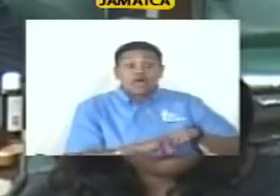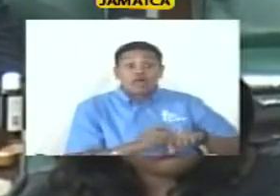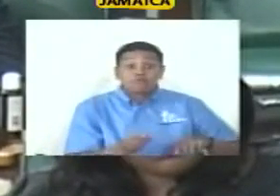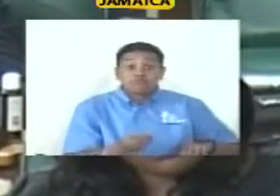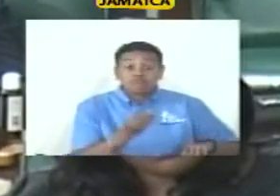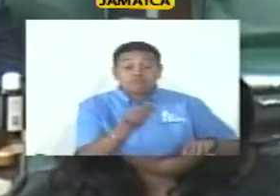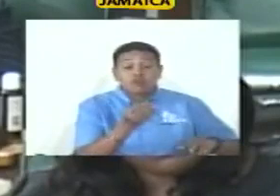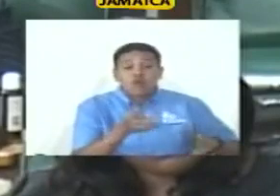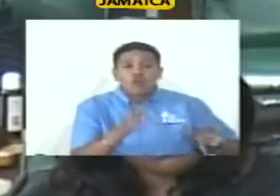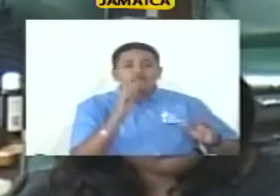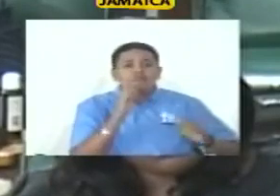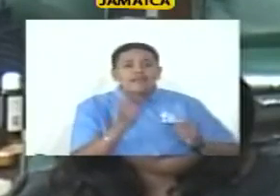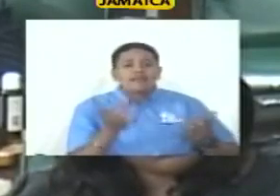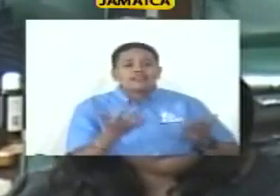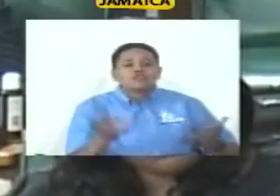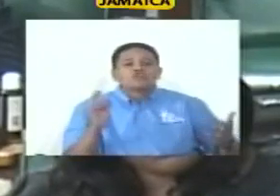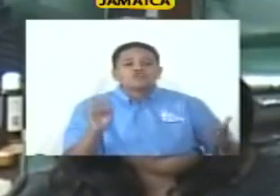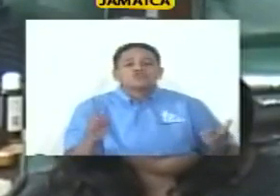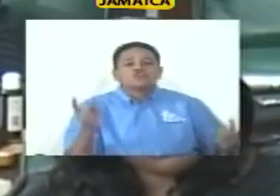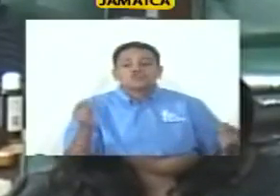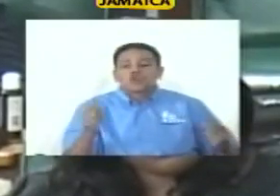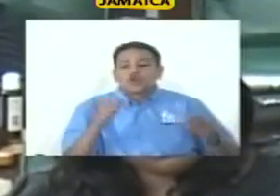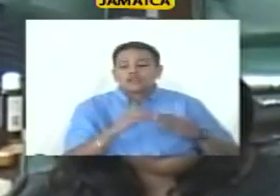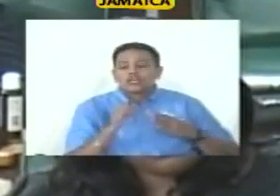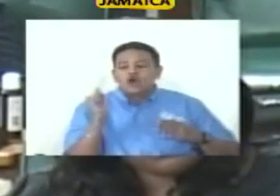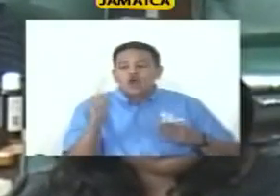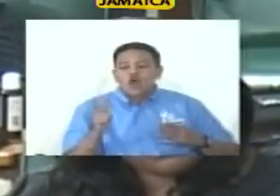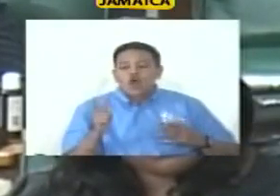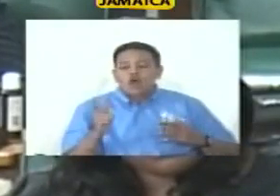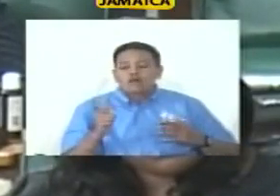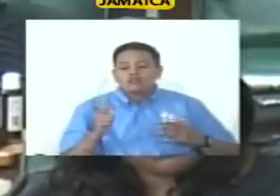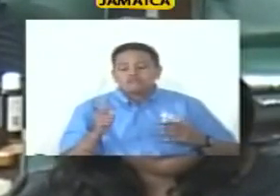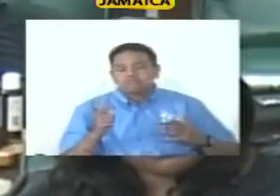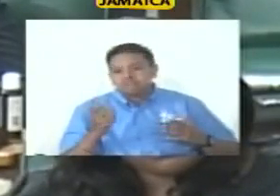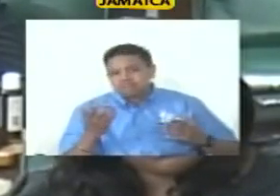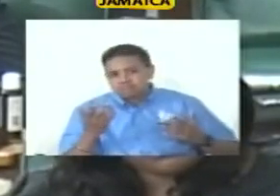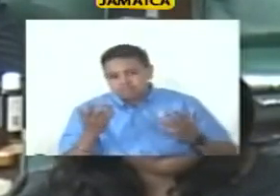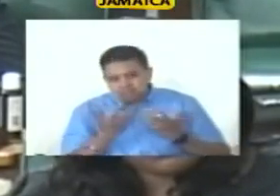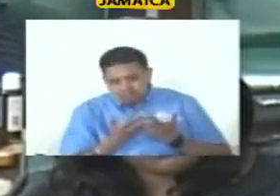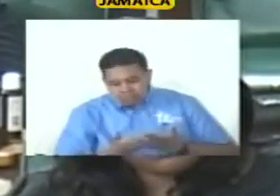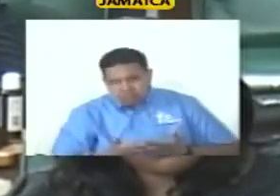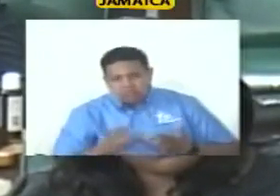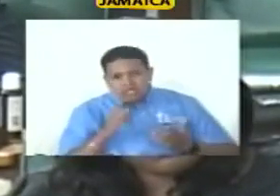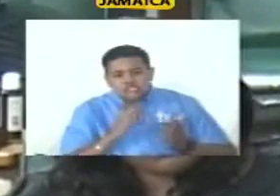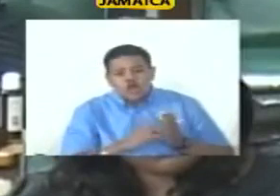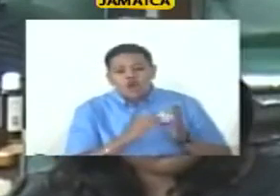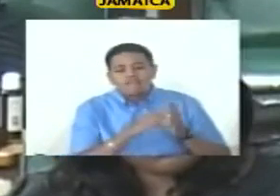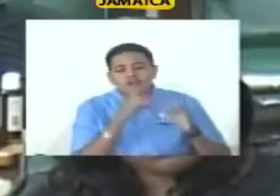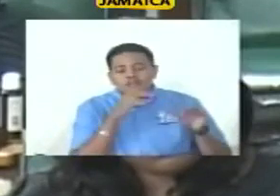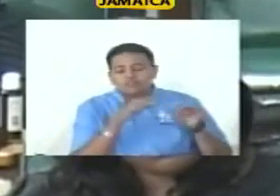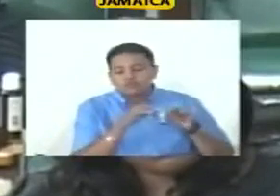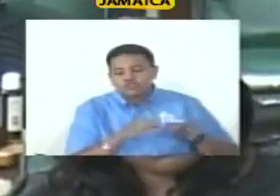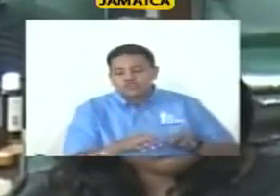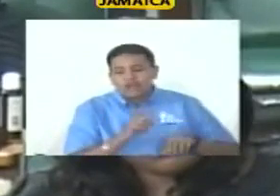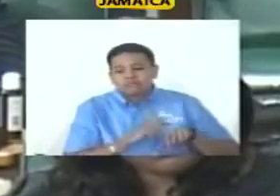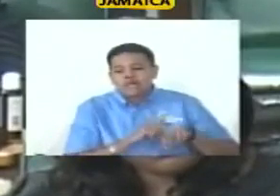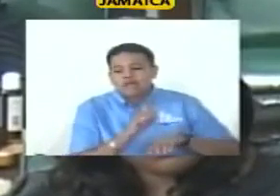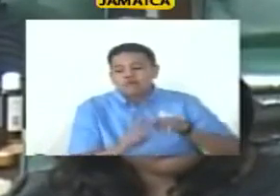for anything to be done, the thing shall be done with all convenient speed and as often as the prescribed occasion arises.